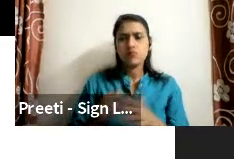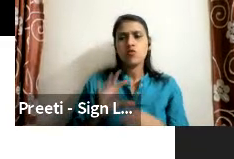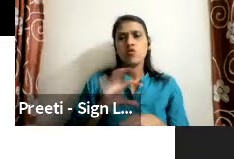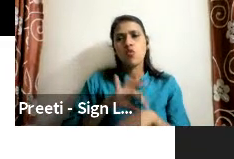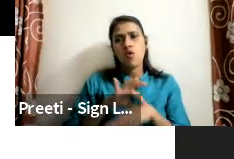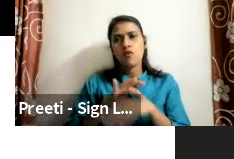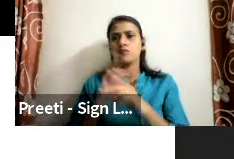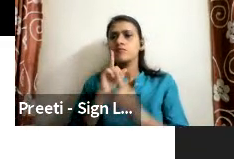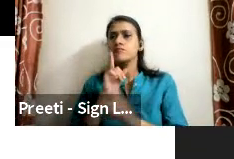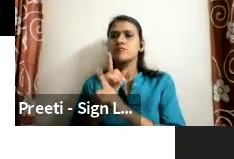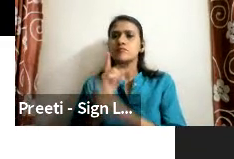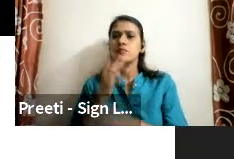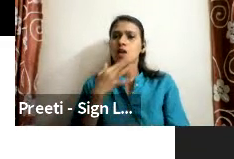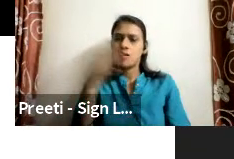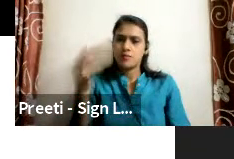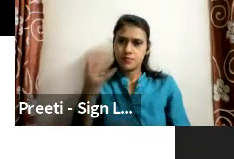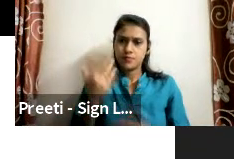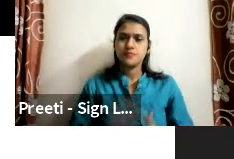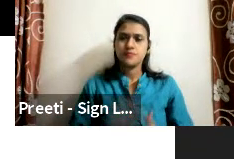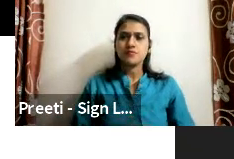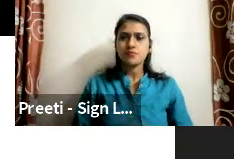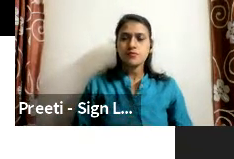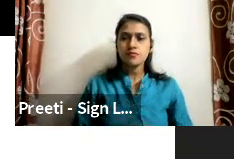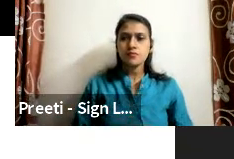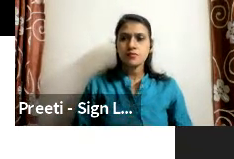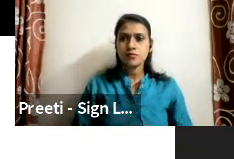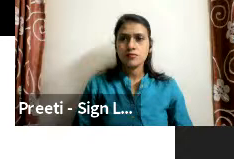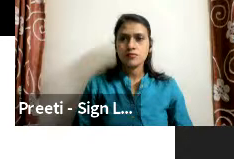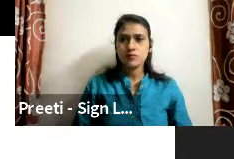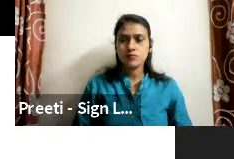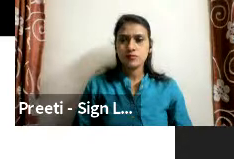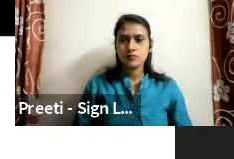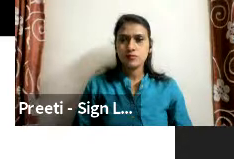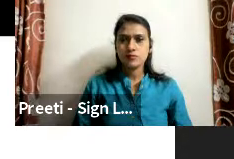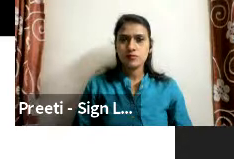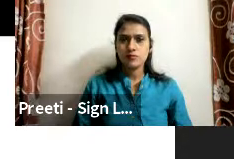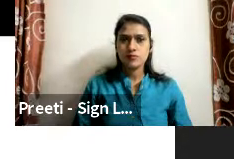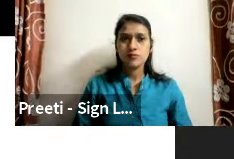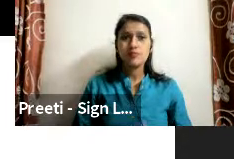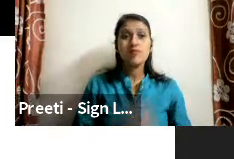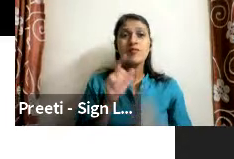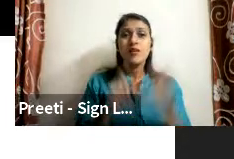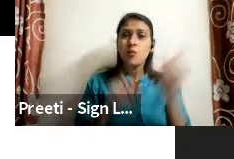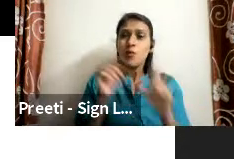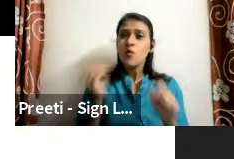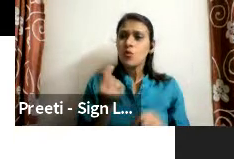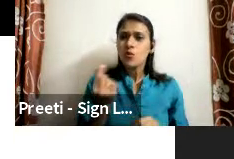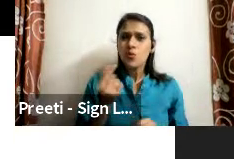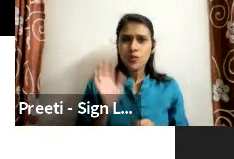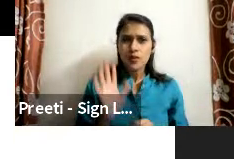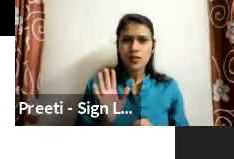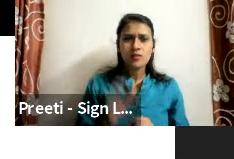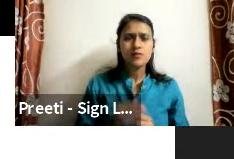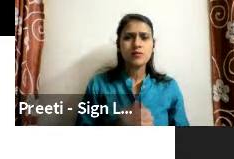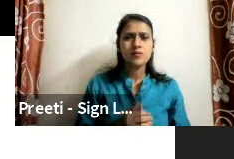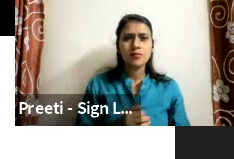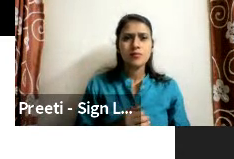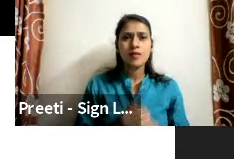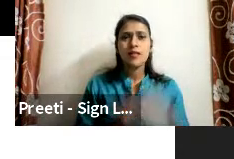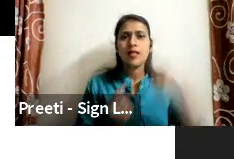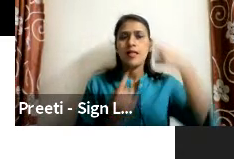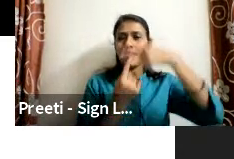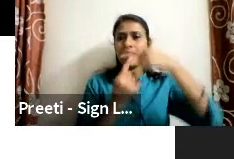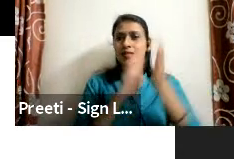with. Some people use thermal guns. So thermal gun, you really don't, it's